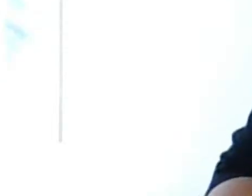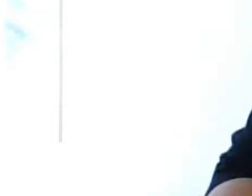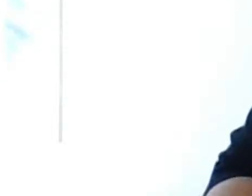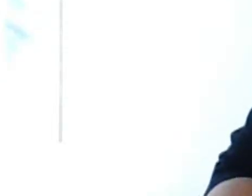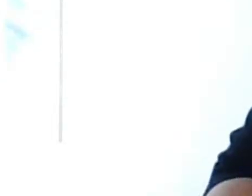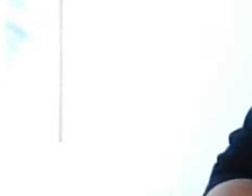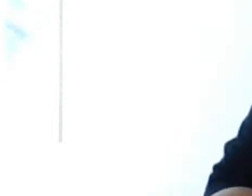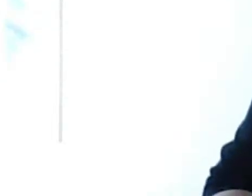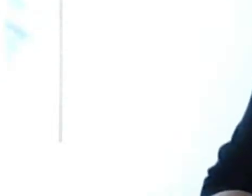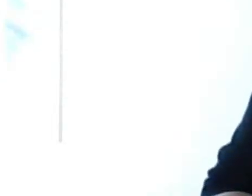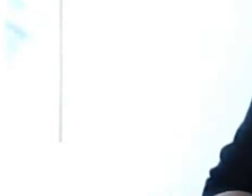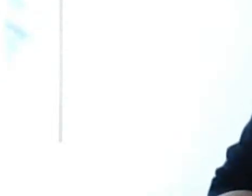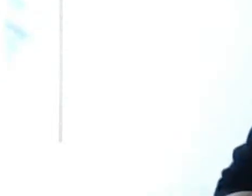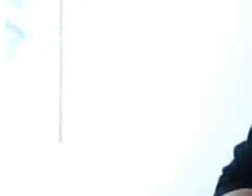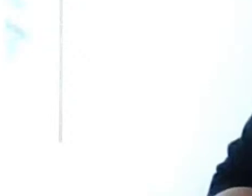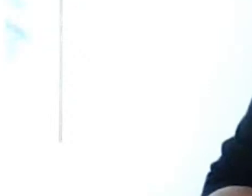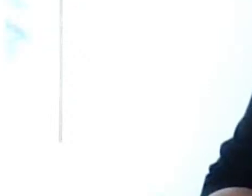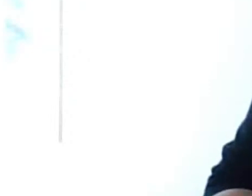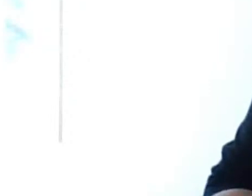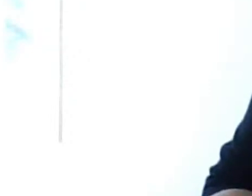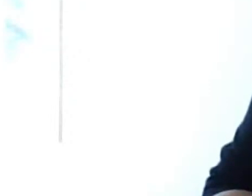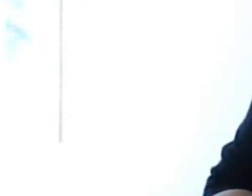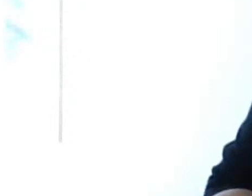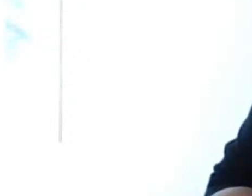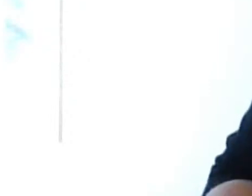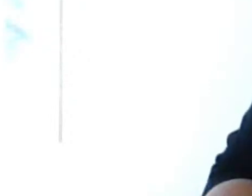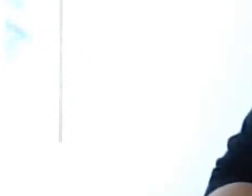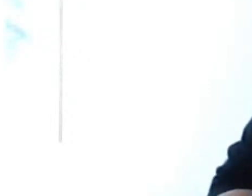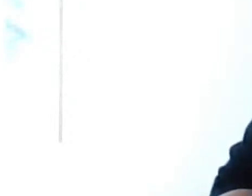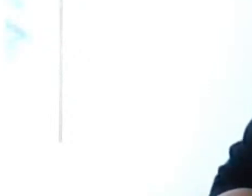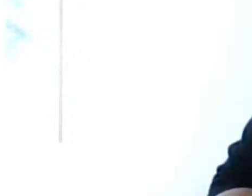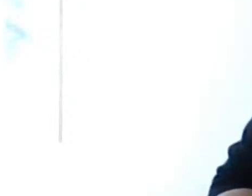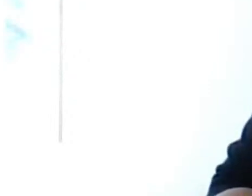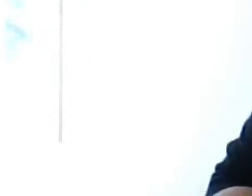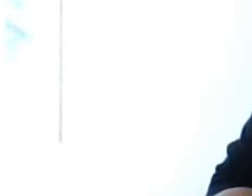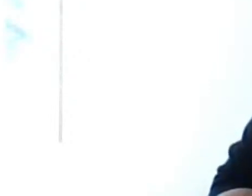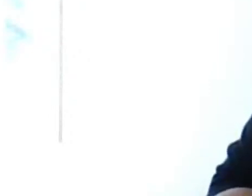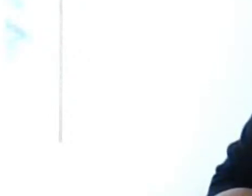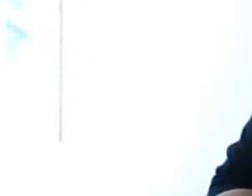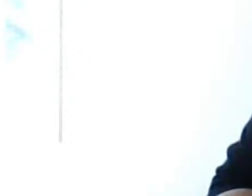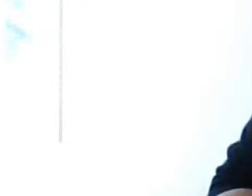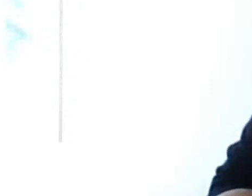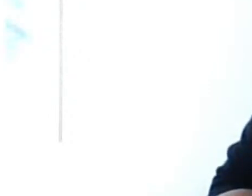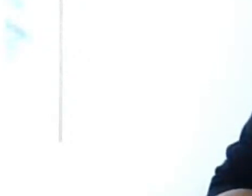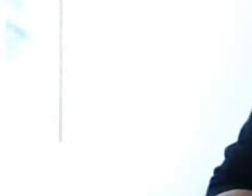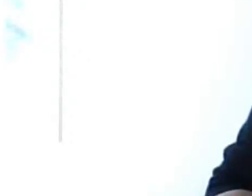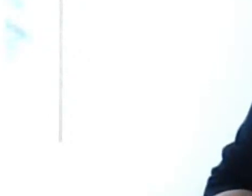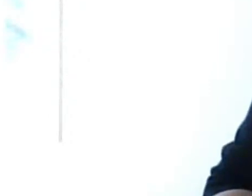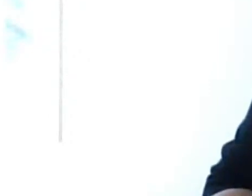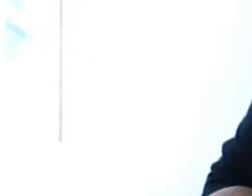Welcome back, everyone. I hope you all feel a bit more energized and you're back in your comfortable positions.